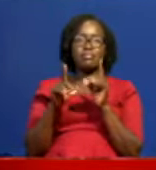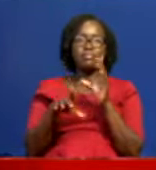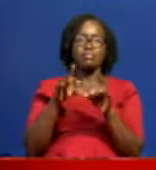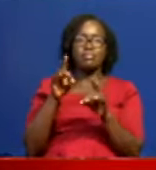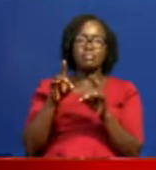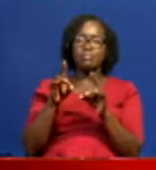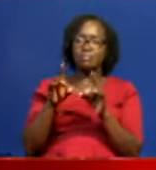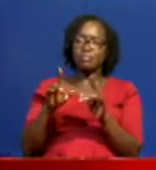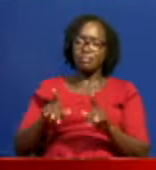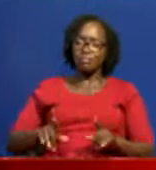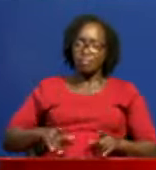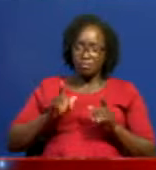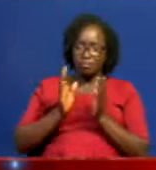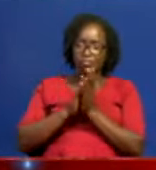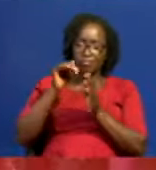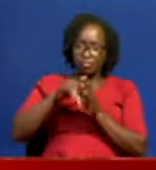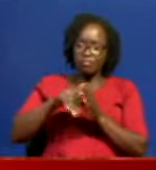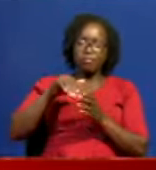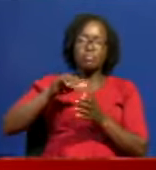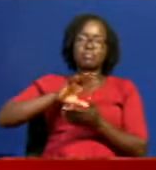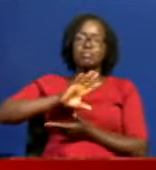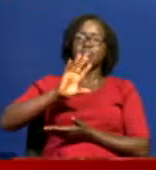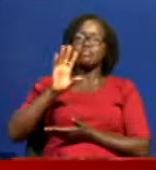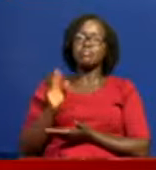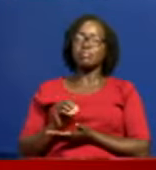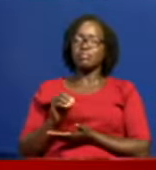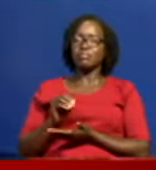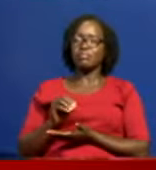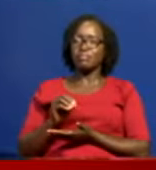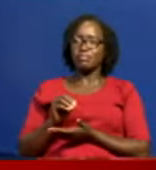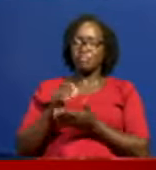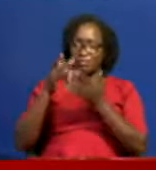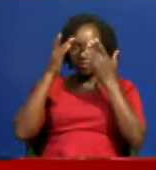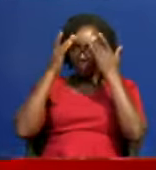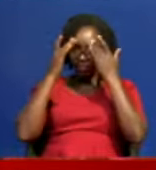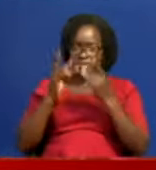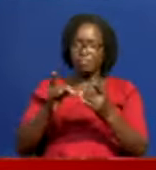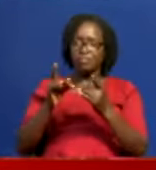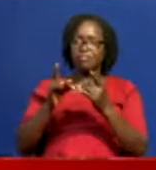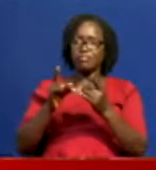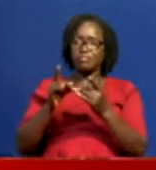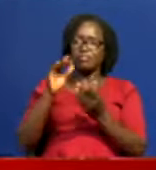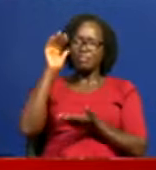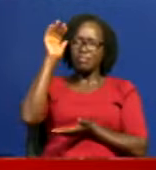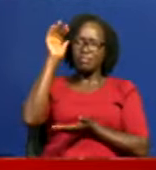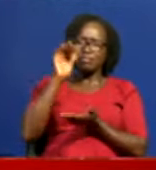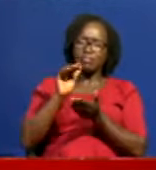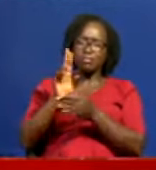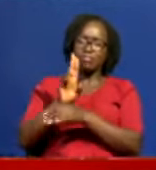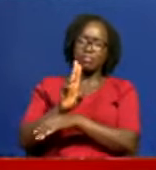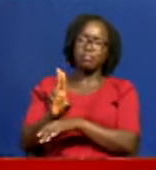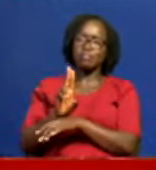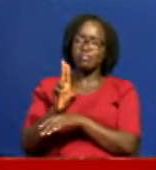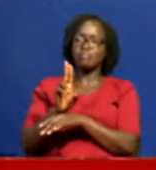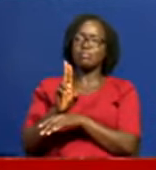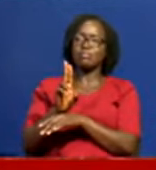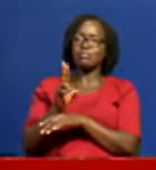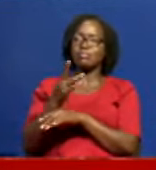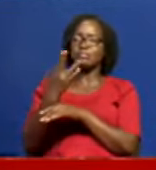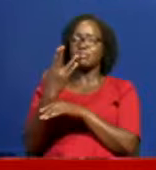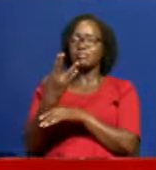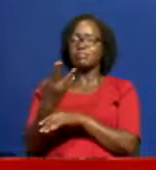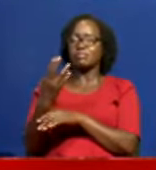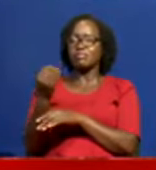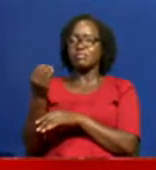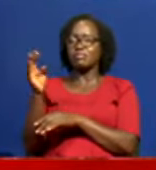live within our means. We decided to cut expenditure by up to